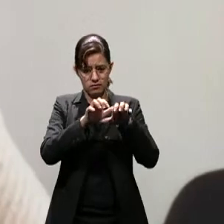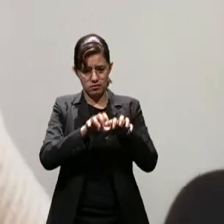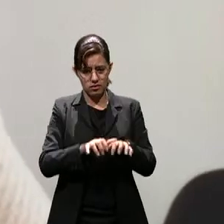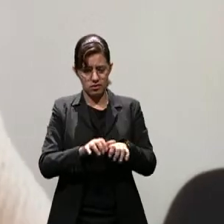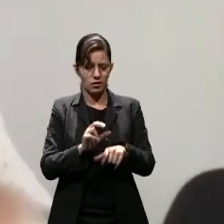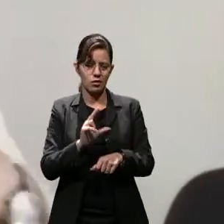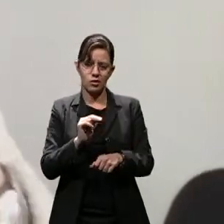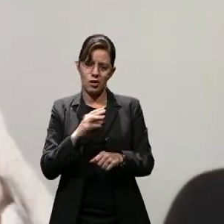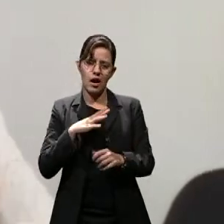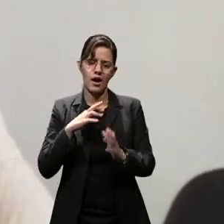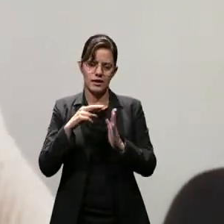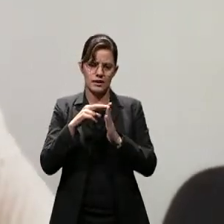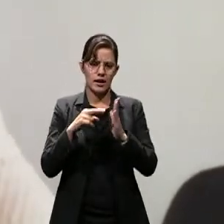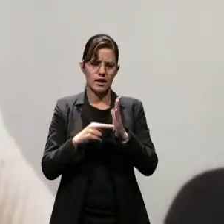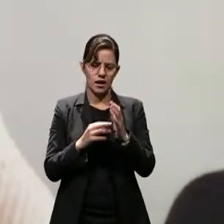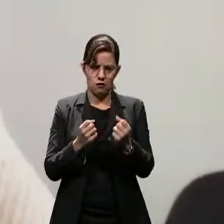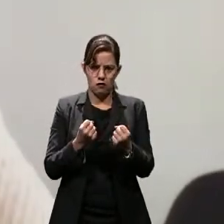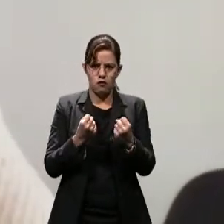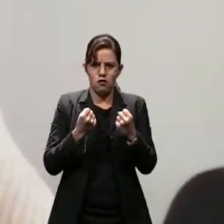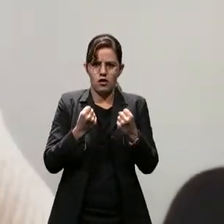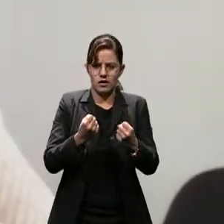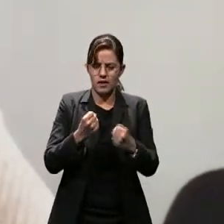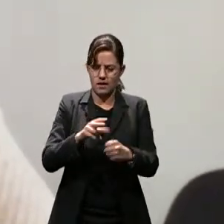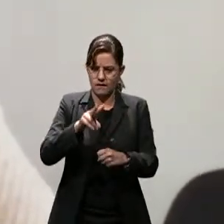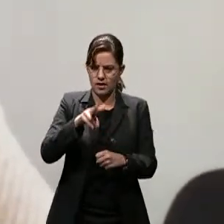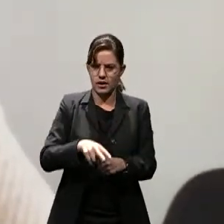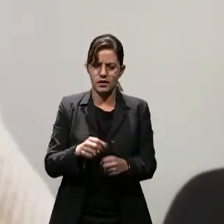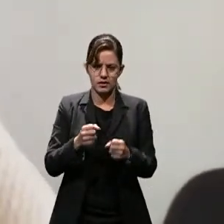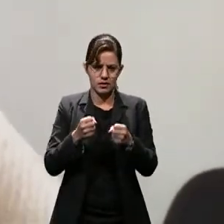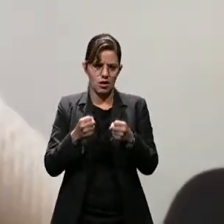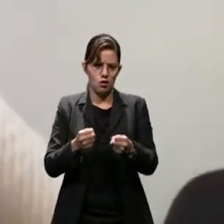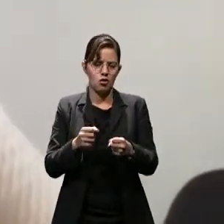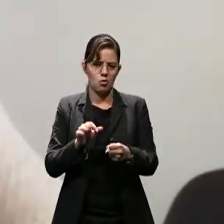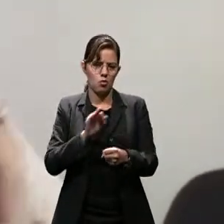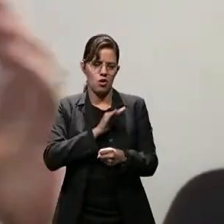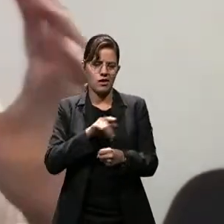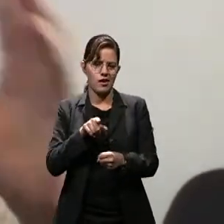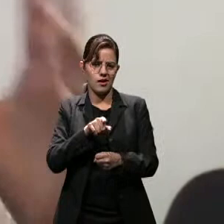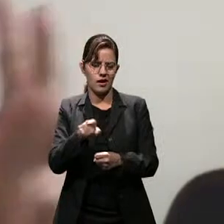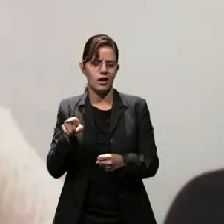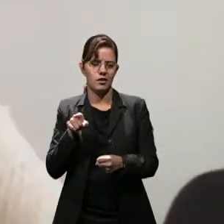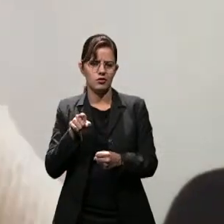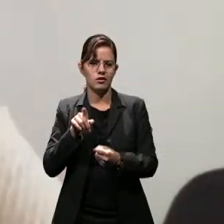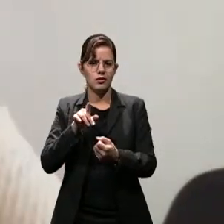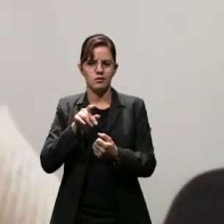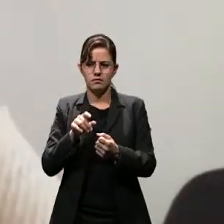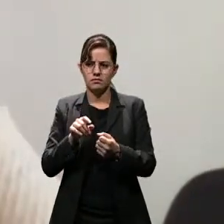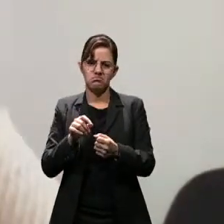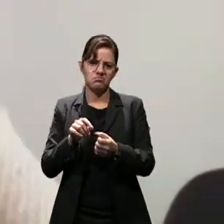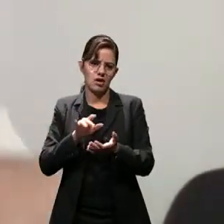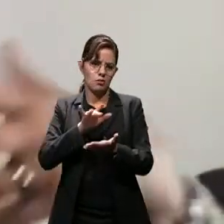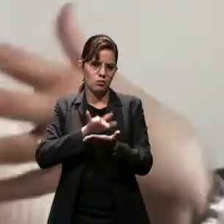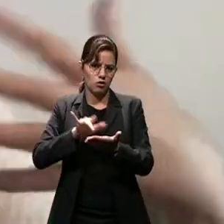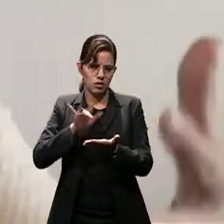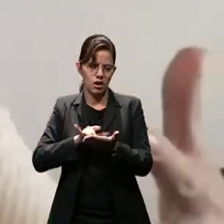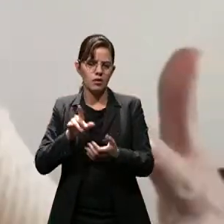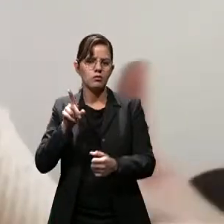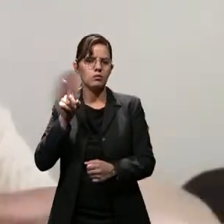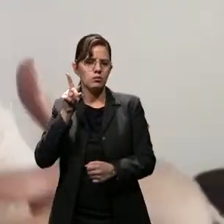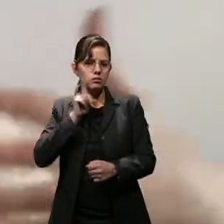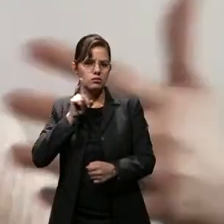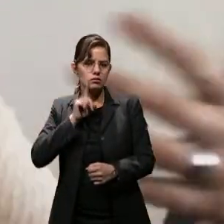are strong and sound rules that guarantee, and Katia was referring to this in her initial presentation, that